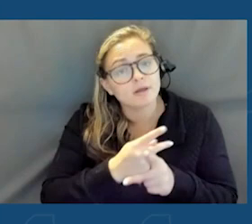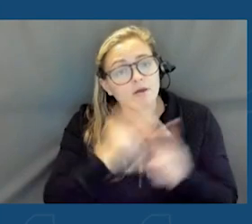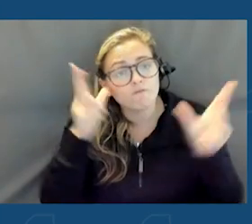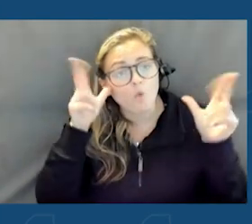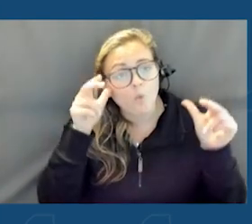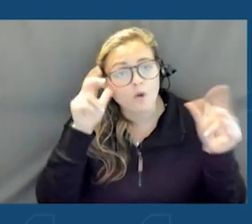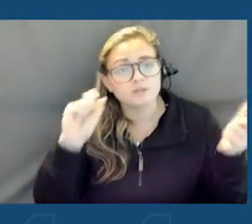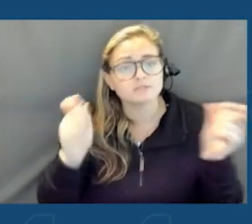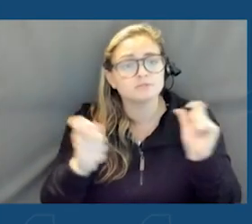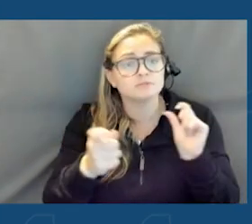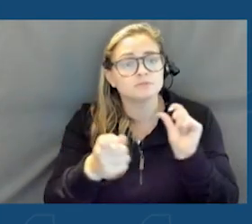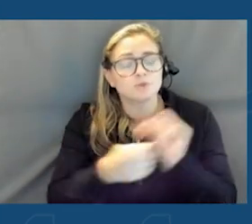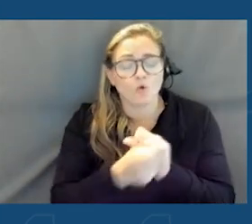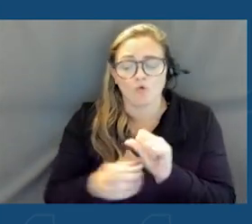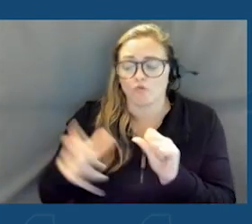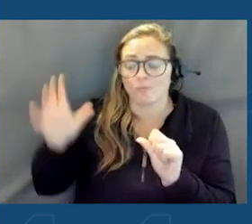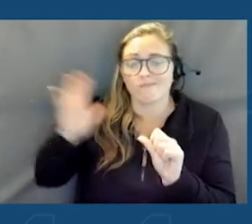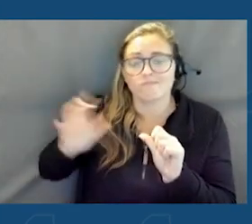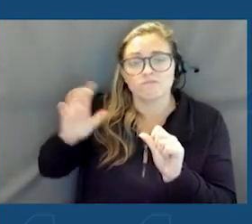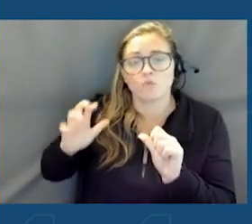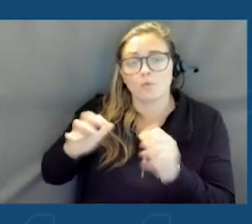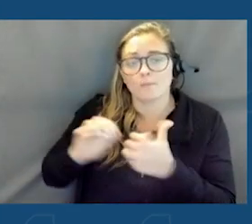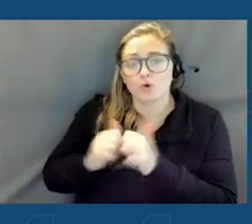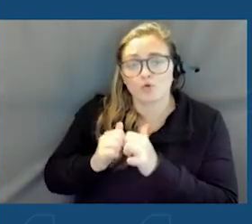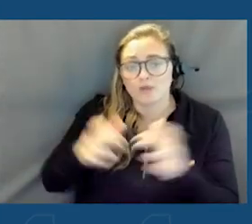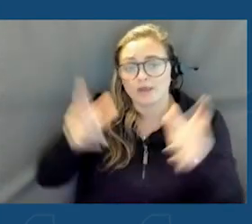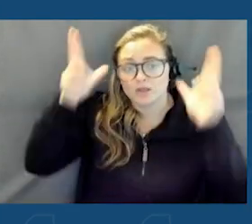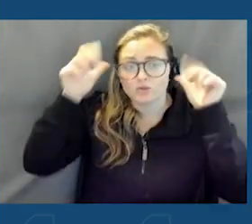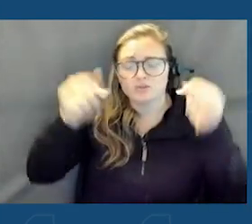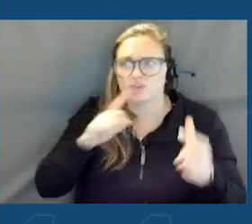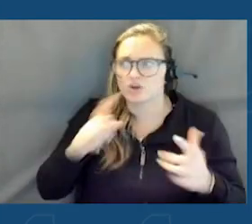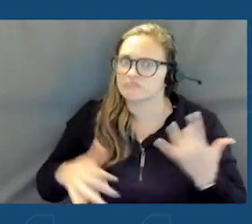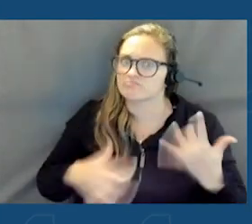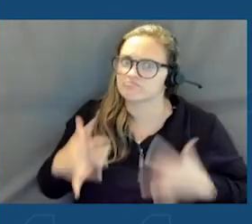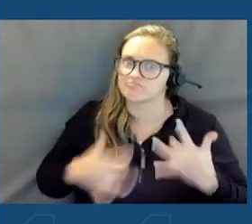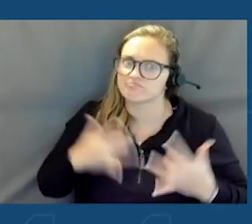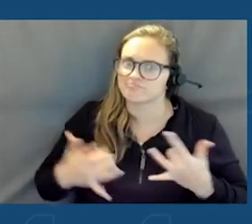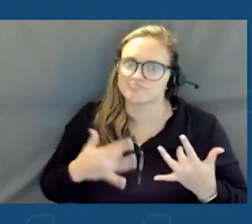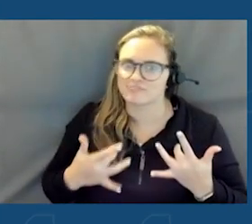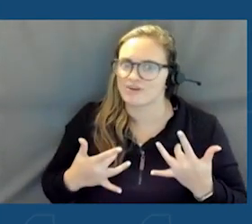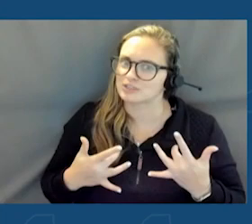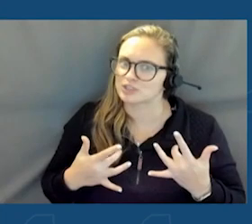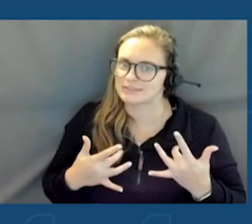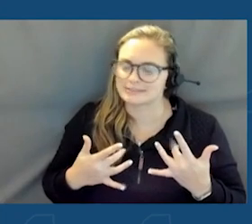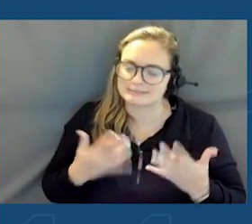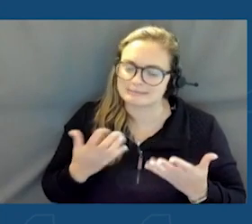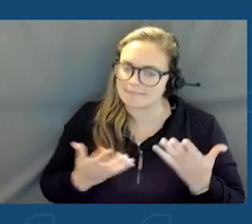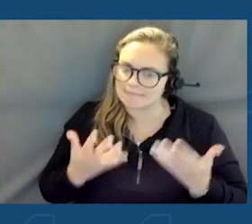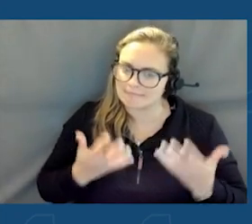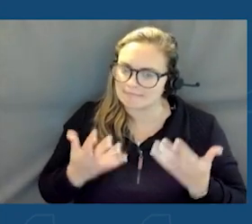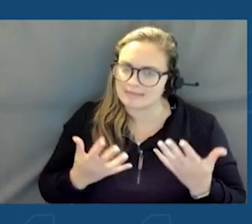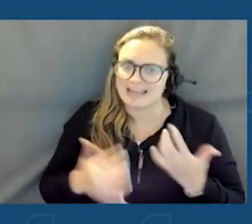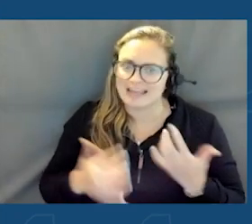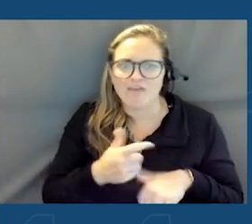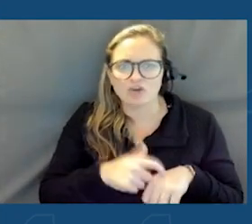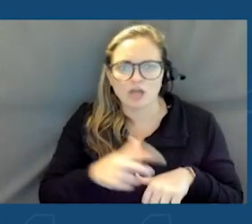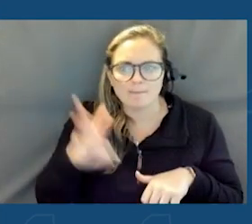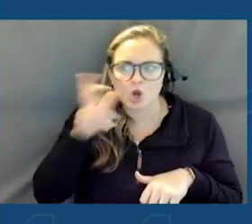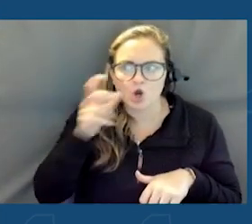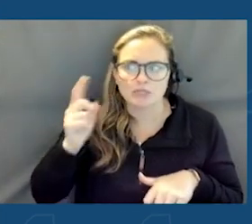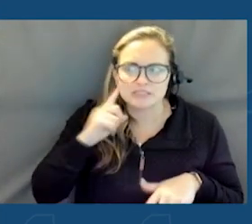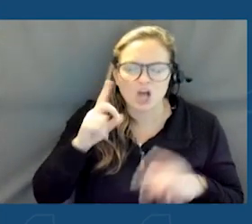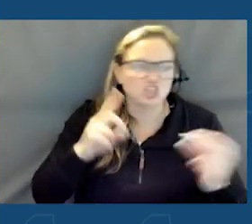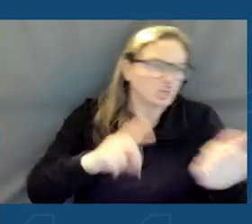it from a former racehorse with a very rambunctious manner about him. Every time he heard a sound, he thought he should